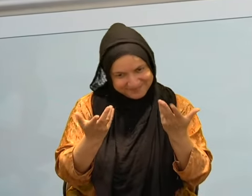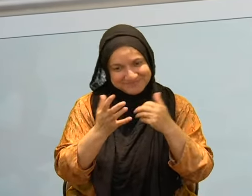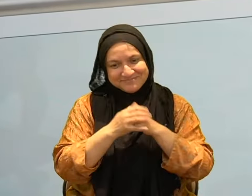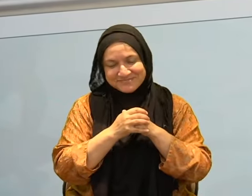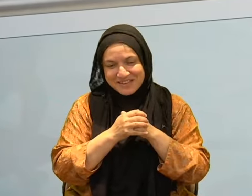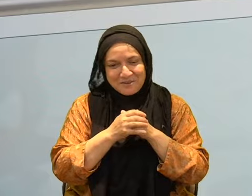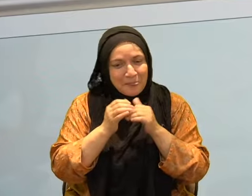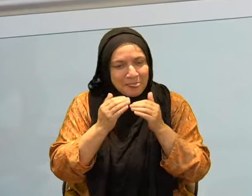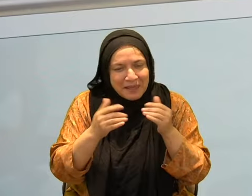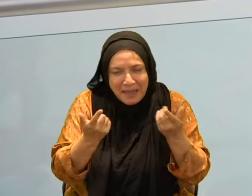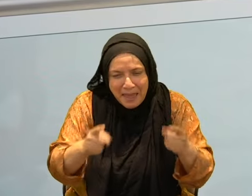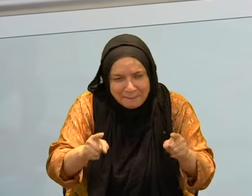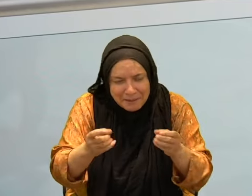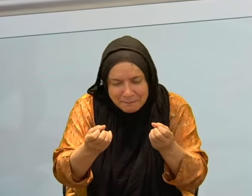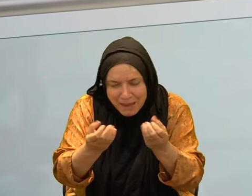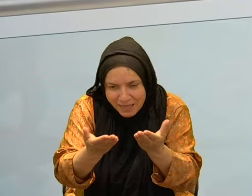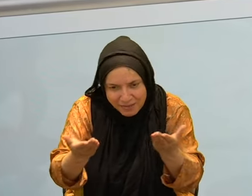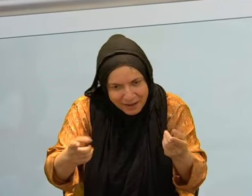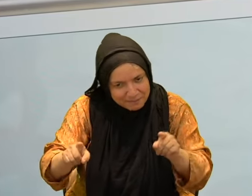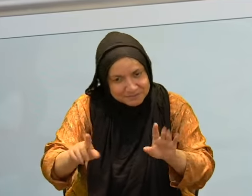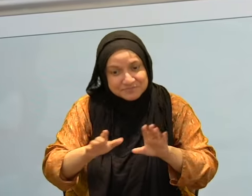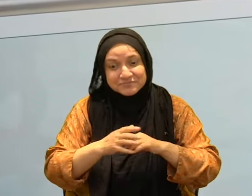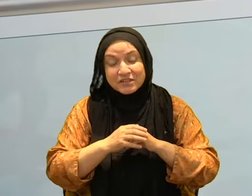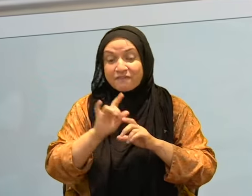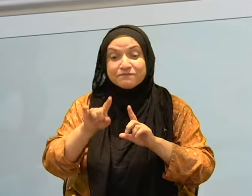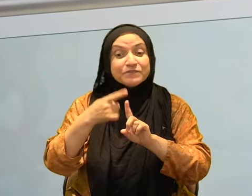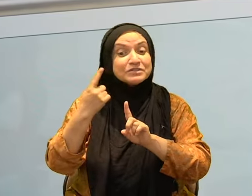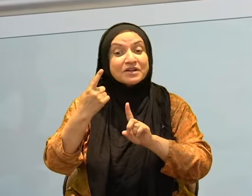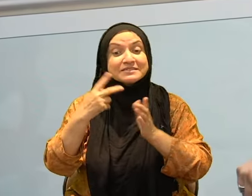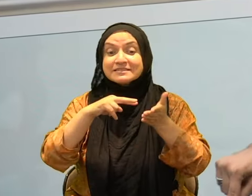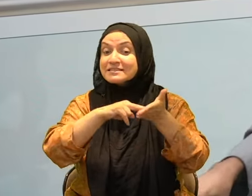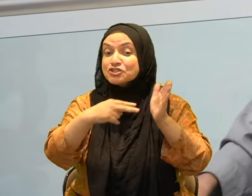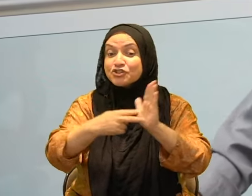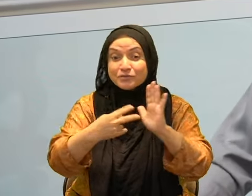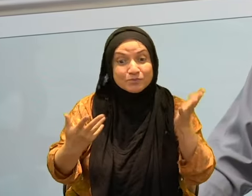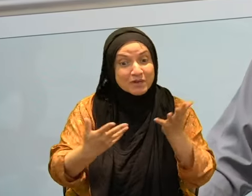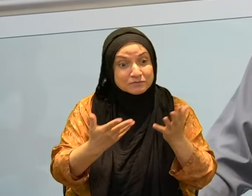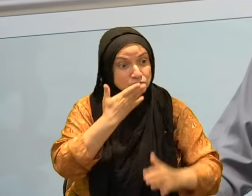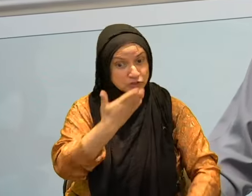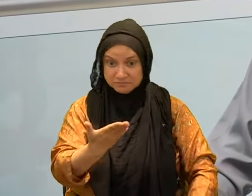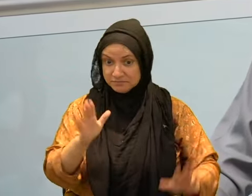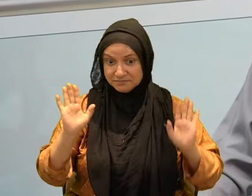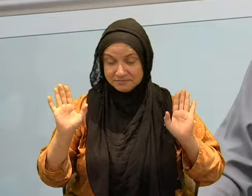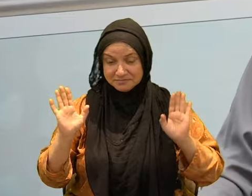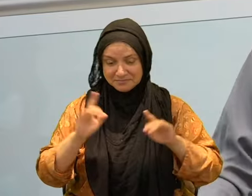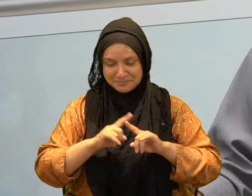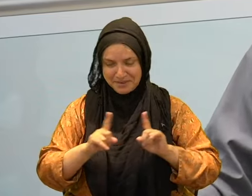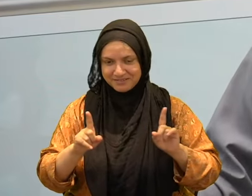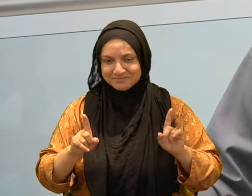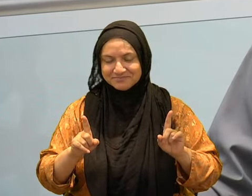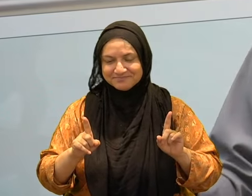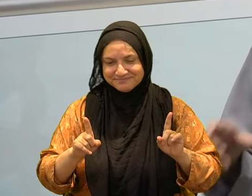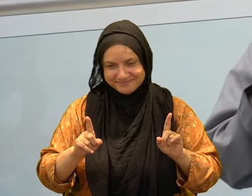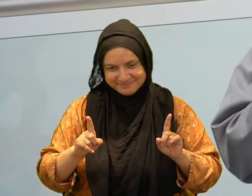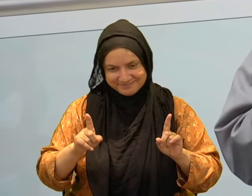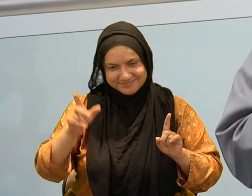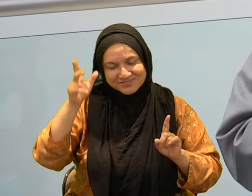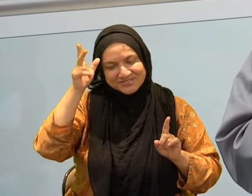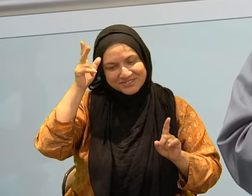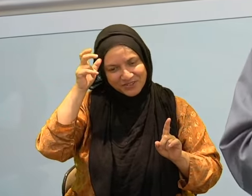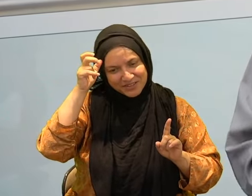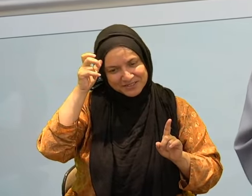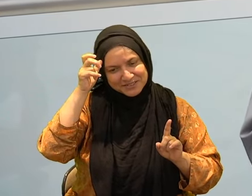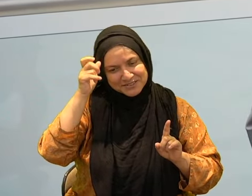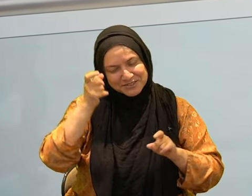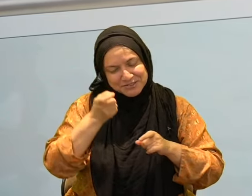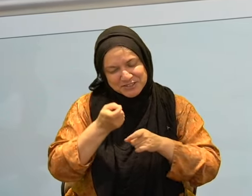intention? But shaitan takes a noble intention, first step. And once you get in that first step, the ends justify the means. You